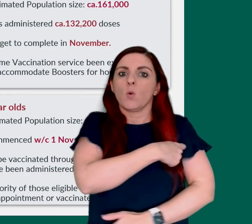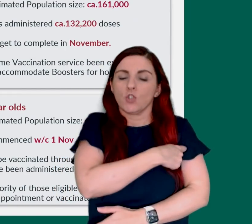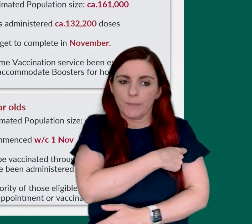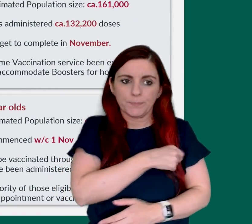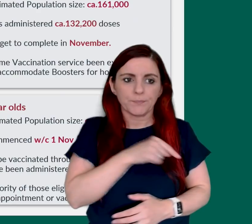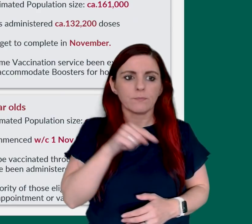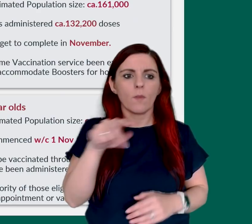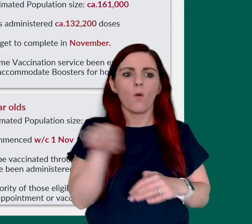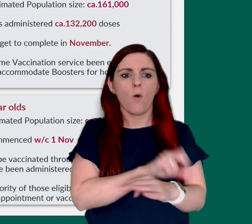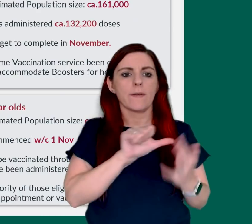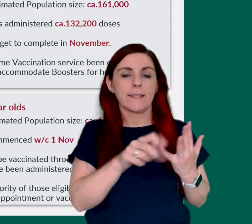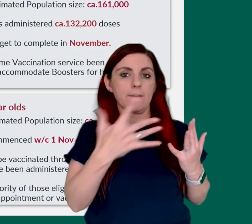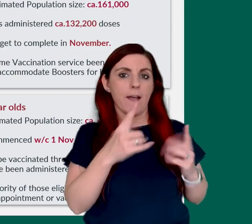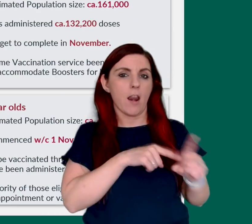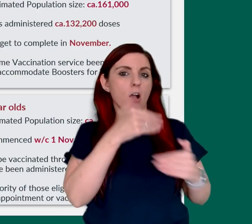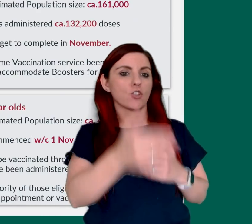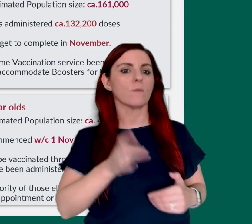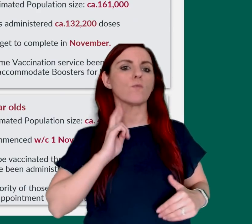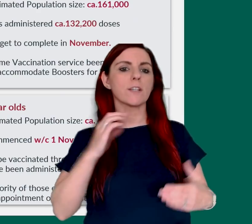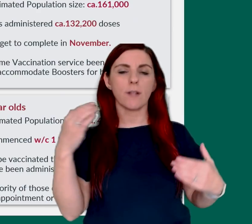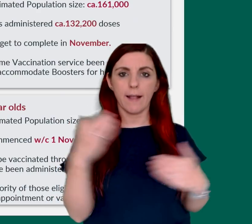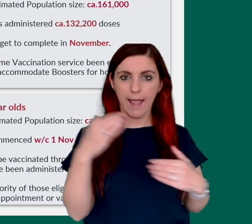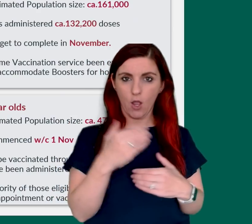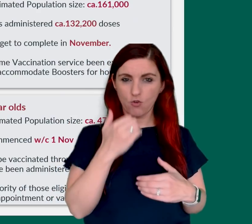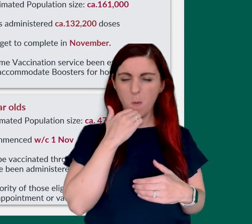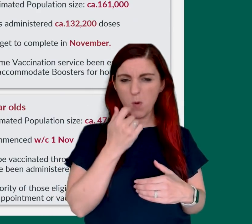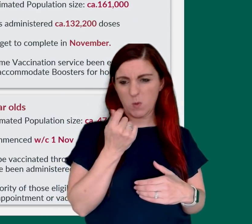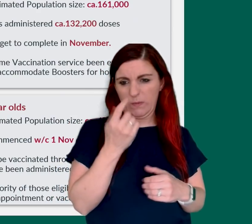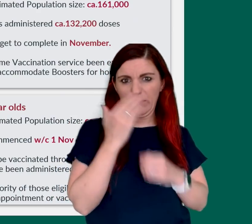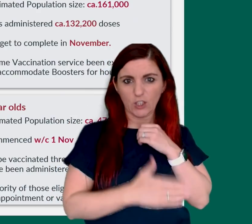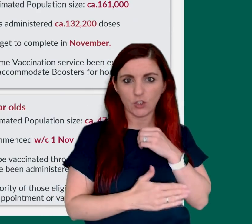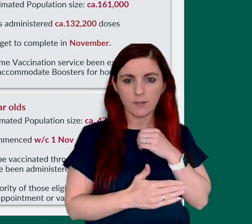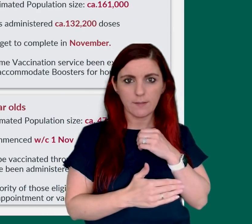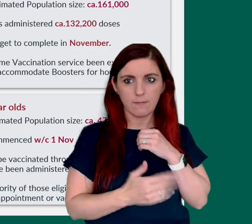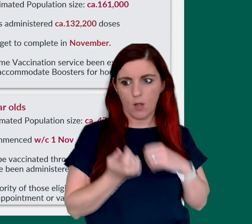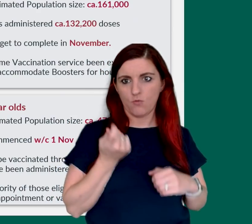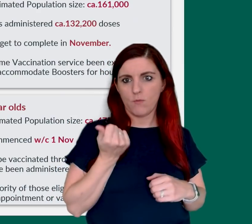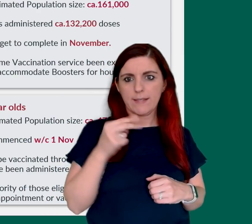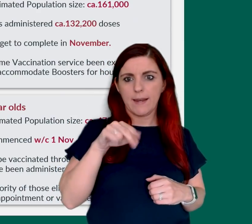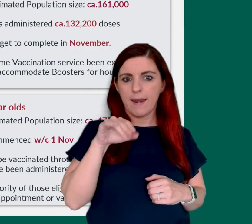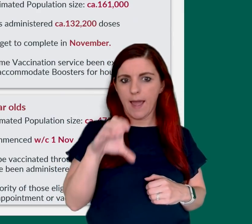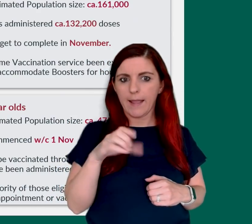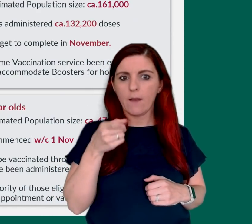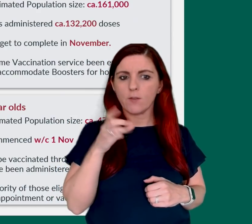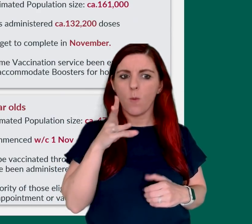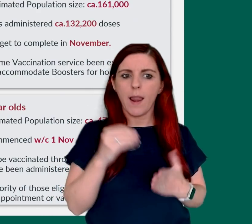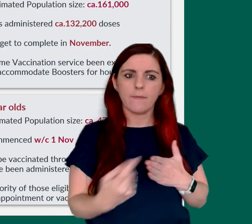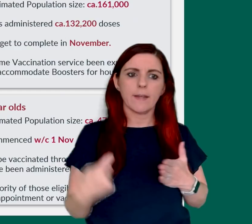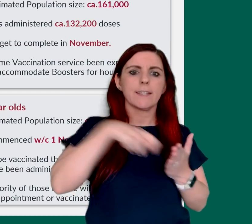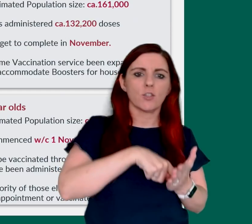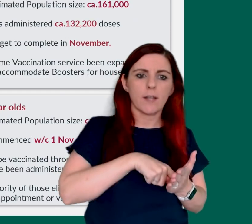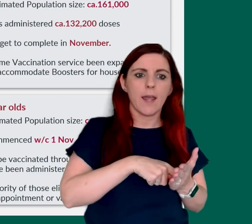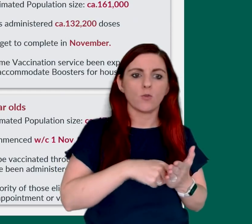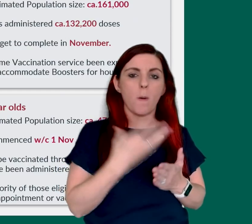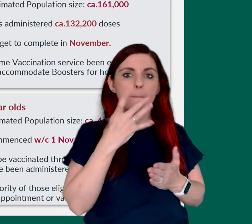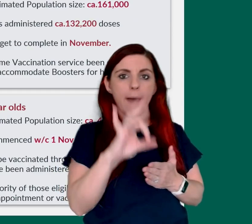the over 65s in long-term residential care substantially completed. Following the recent NIAC advice, we will now be in a position in the coming weeks to go back